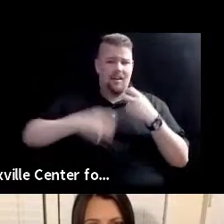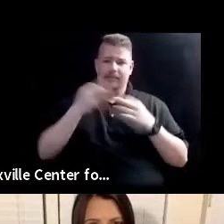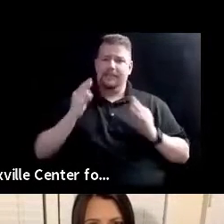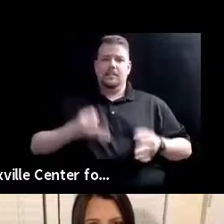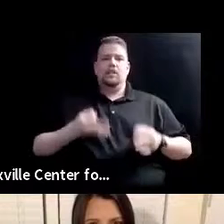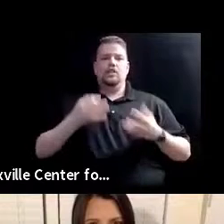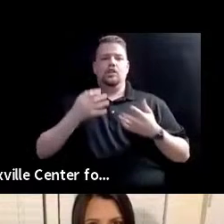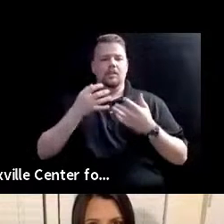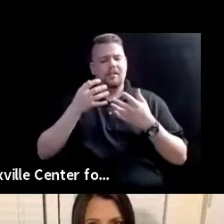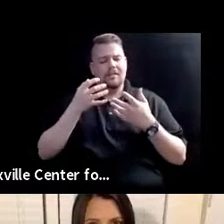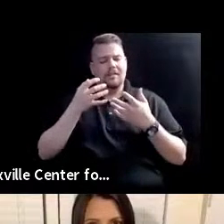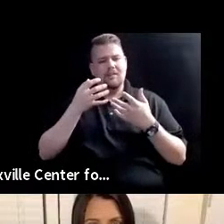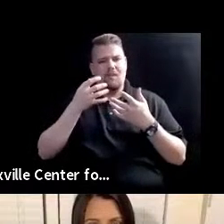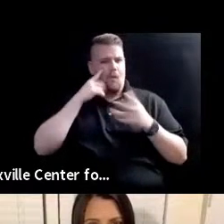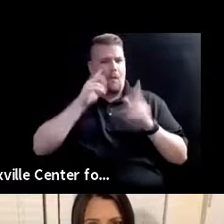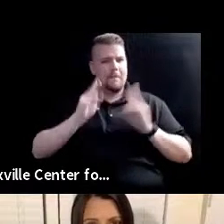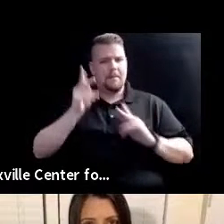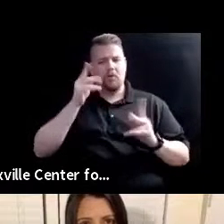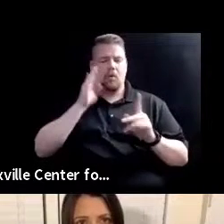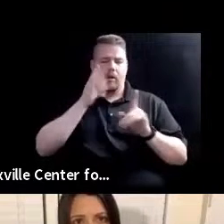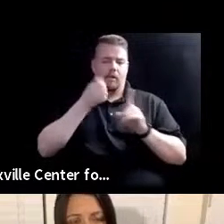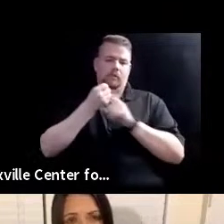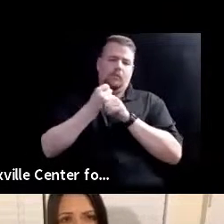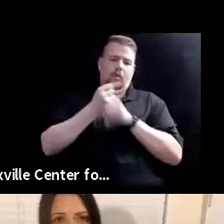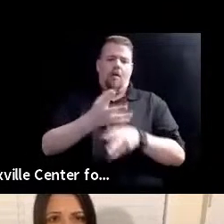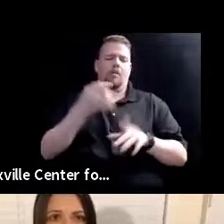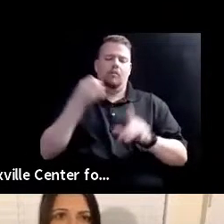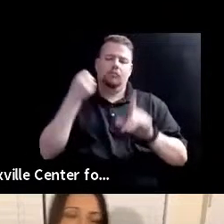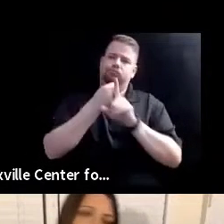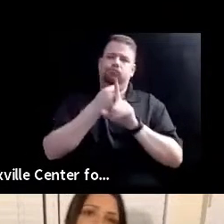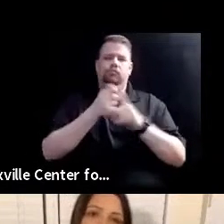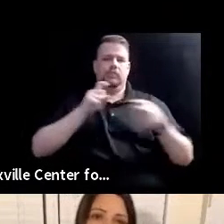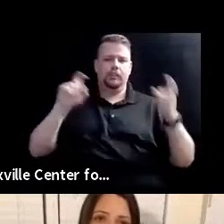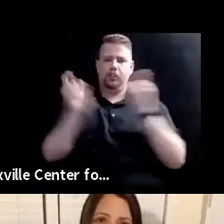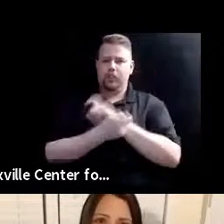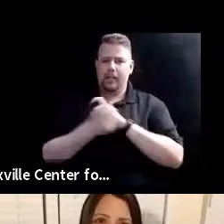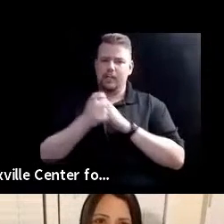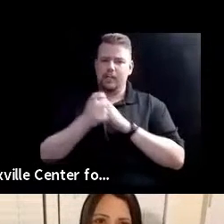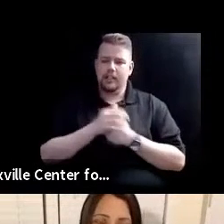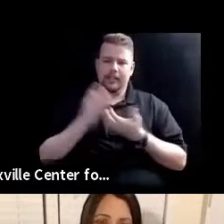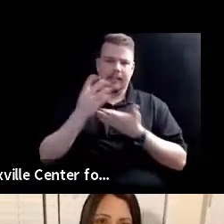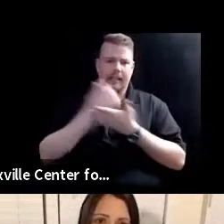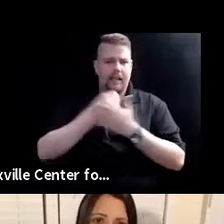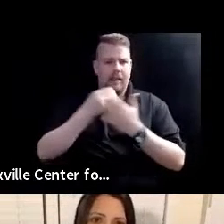make a change that we know is going to impact the income of folks who